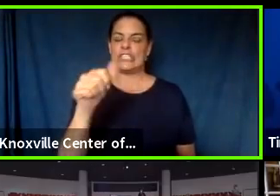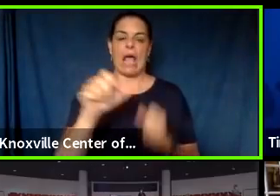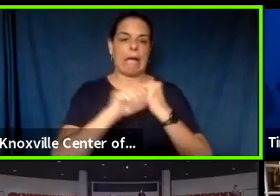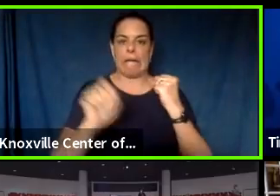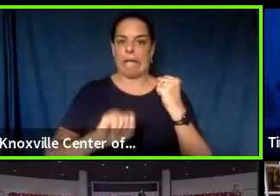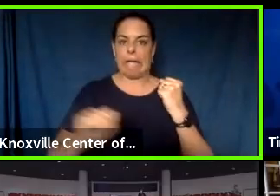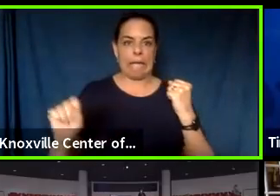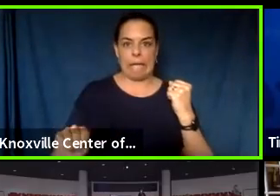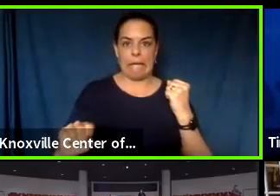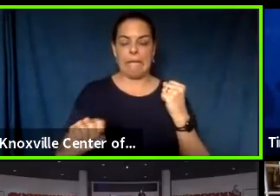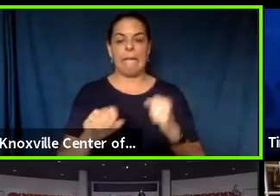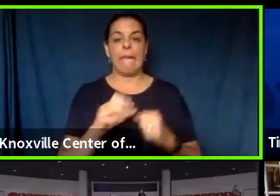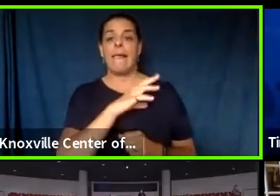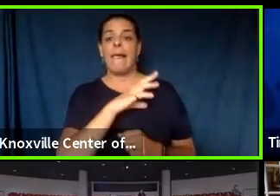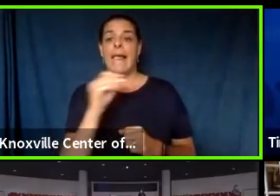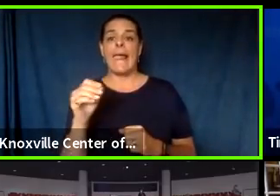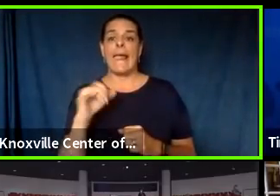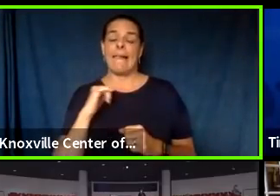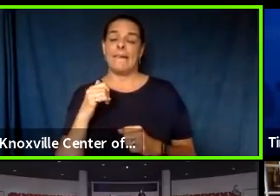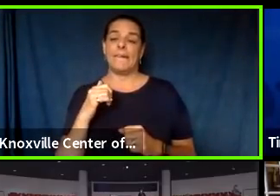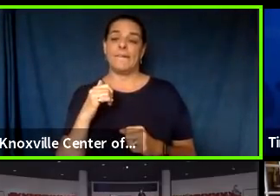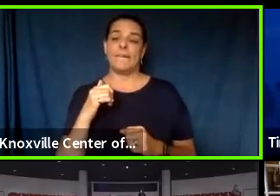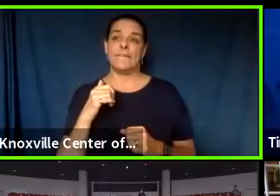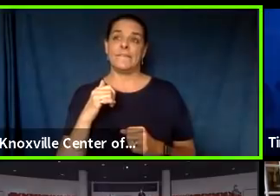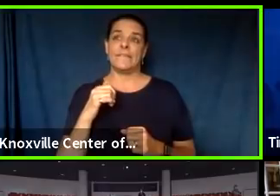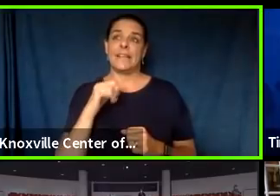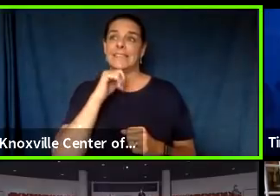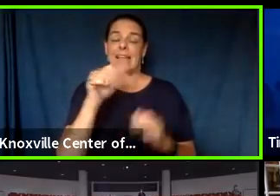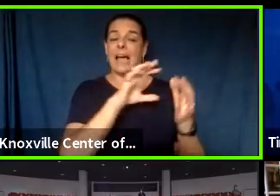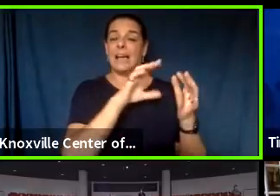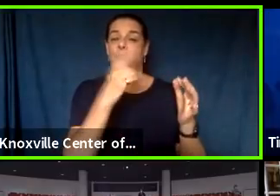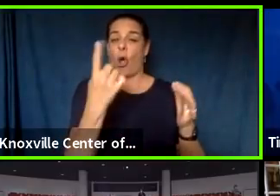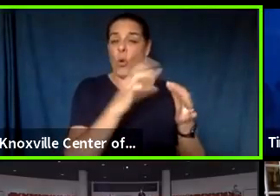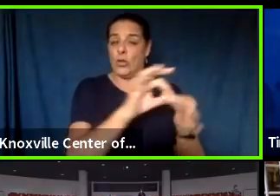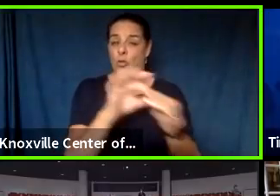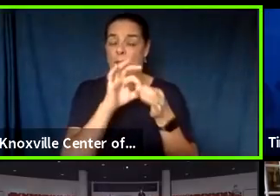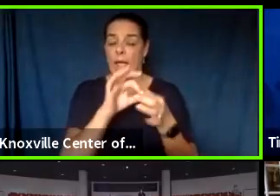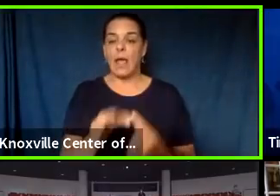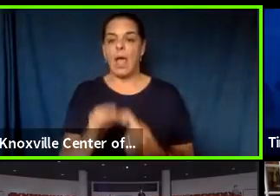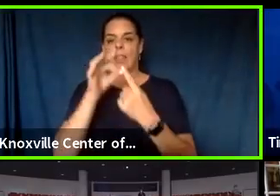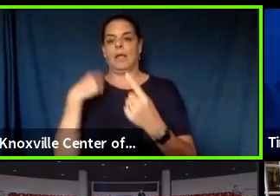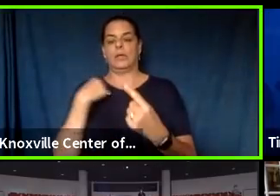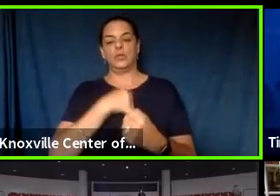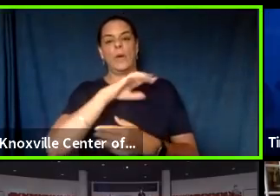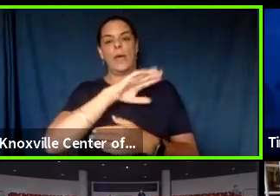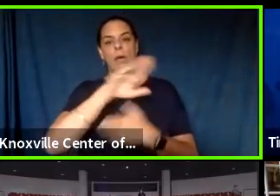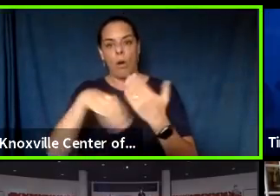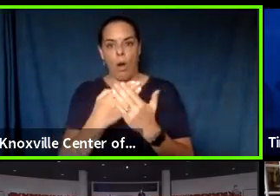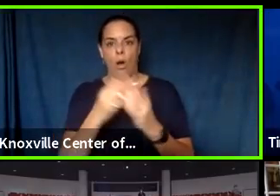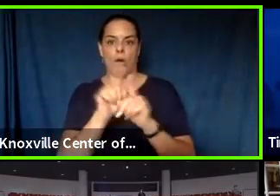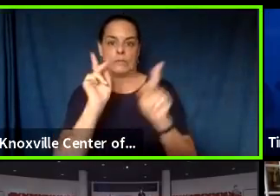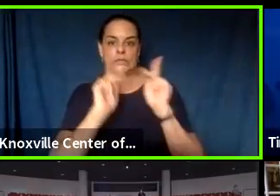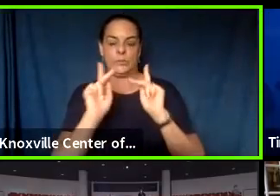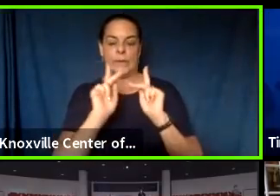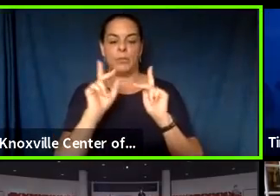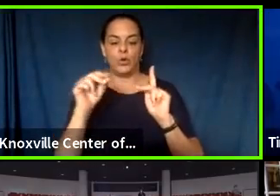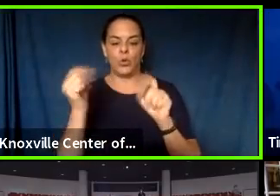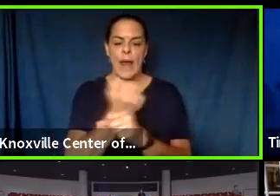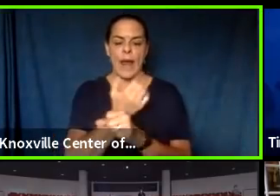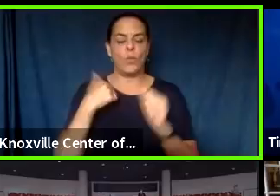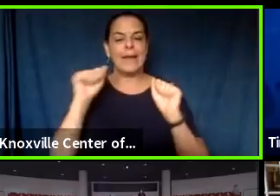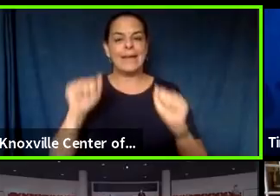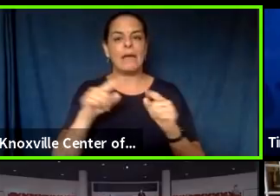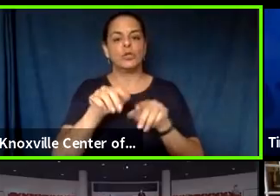are necessarily related. Unless we as a community do everything we can to slow this growing viral